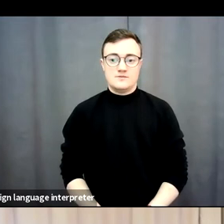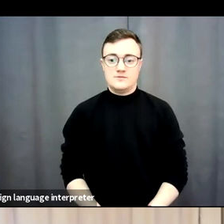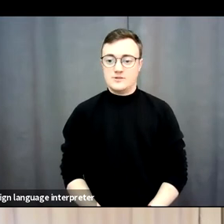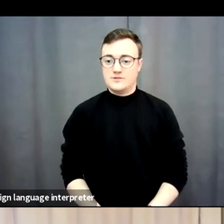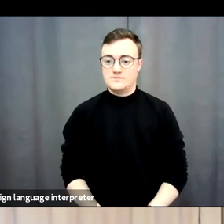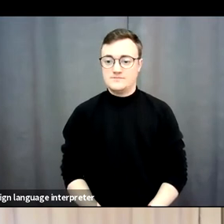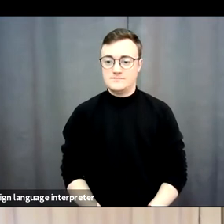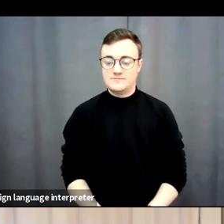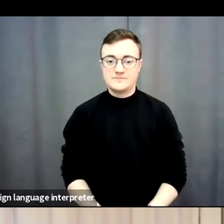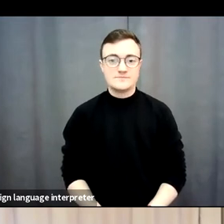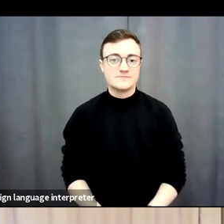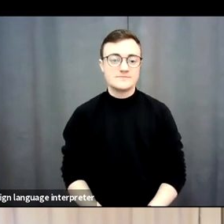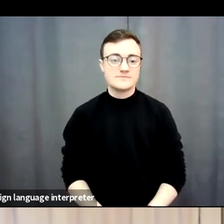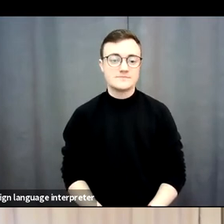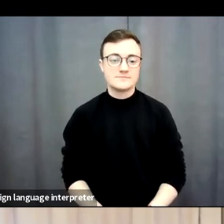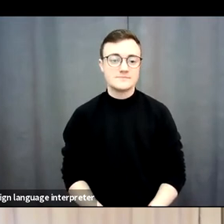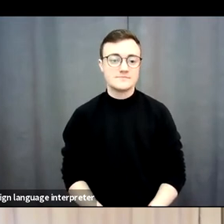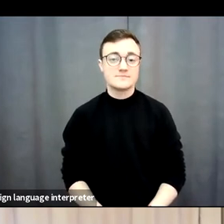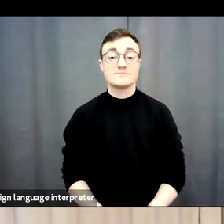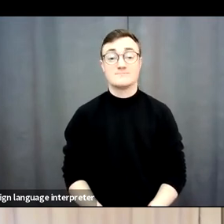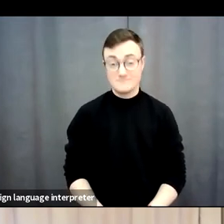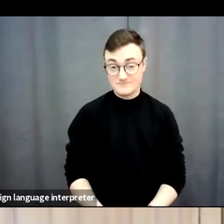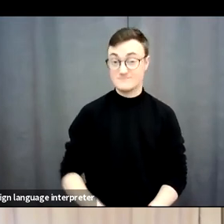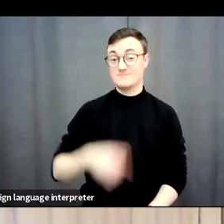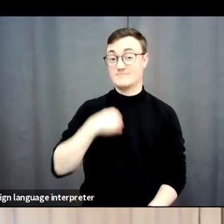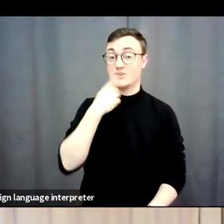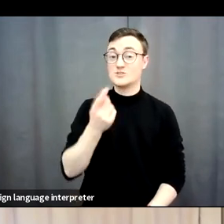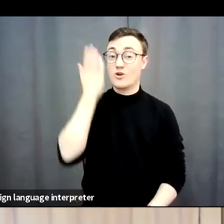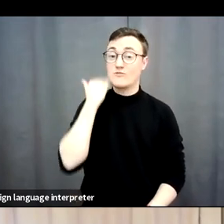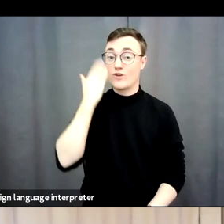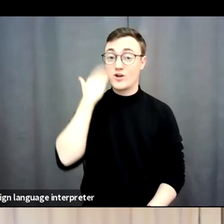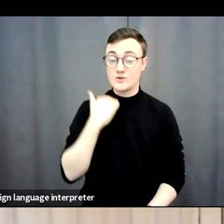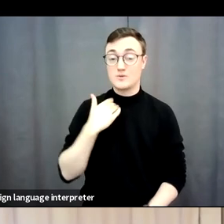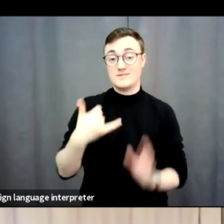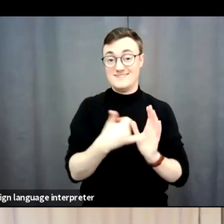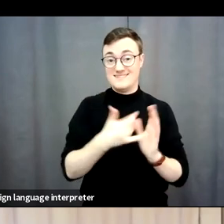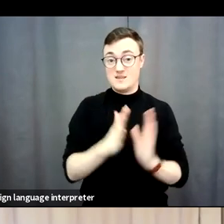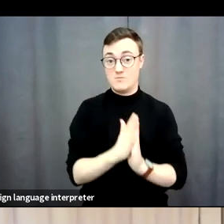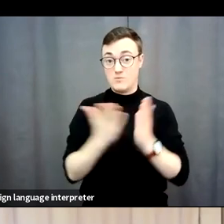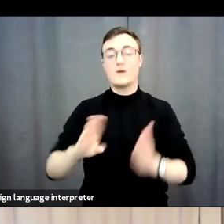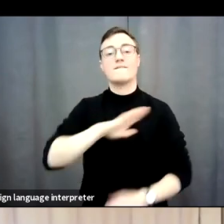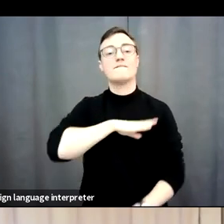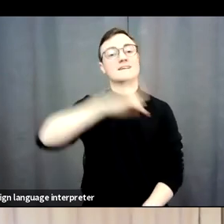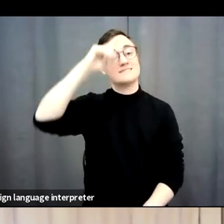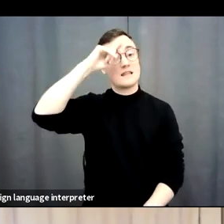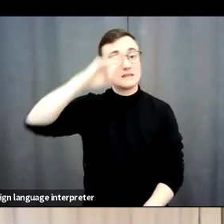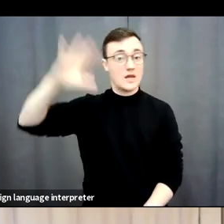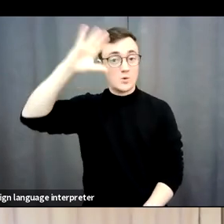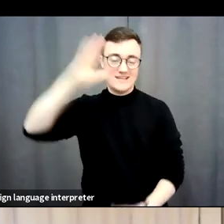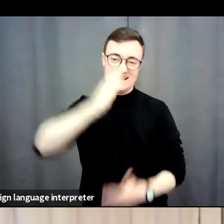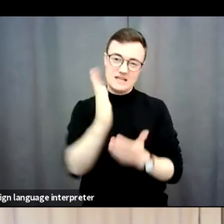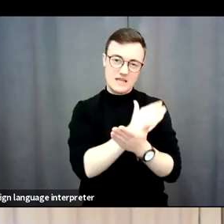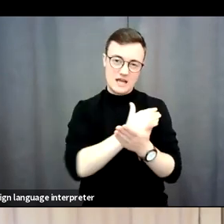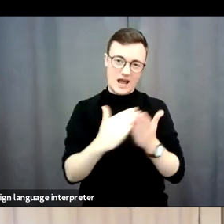As I said, there are some theoretical parts in the book, and